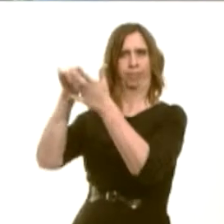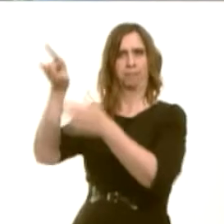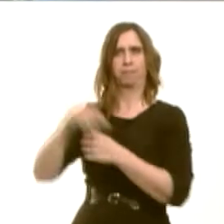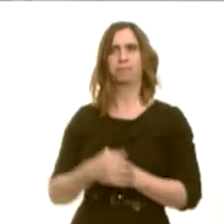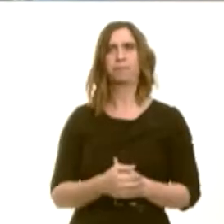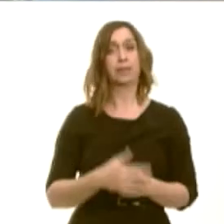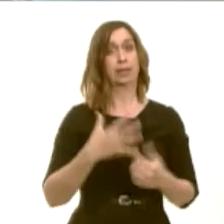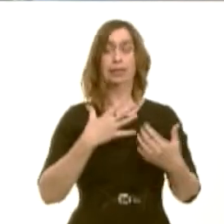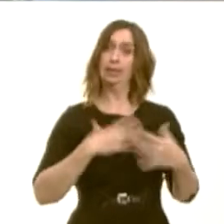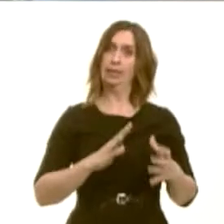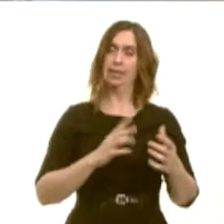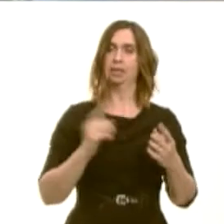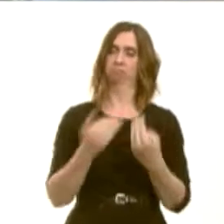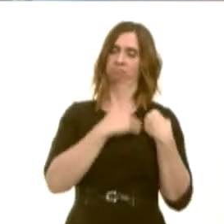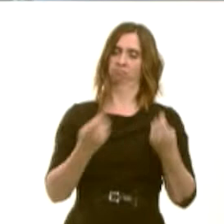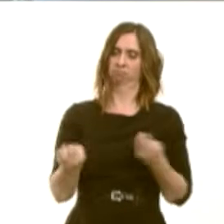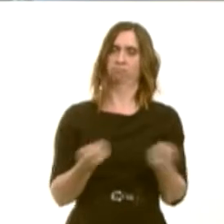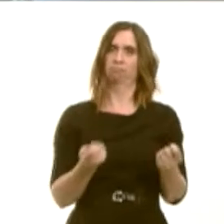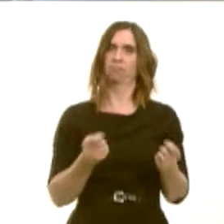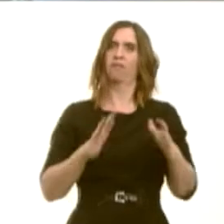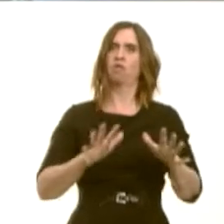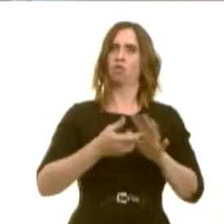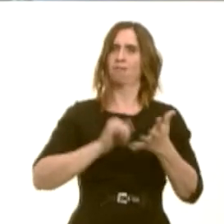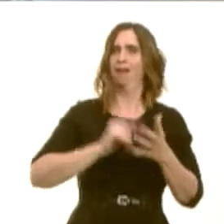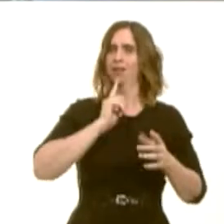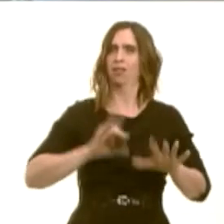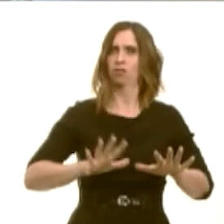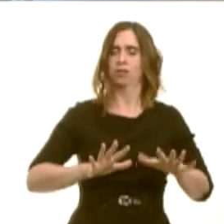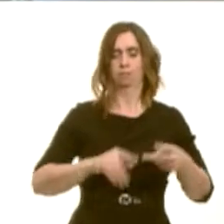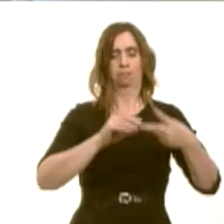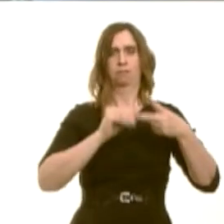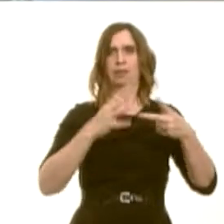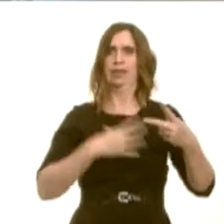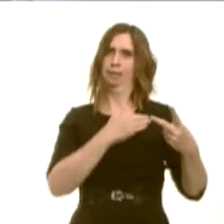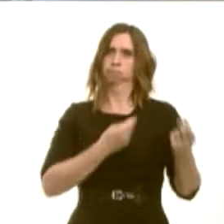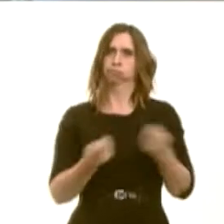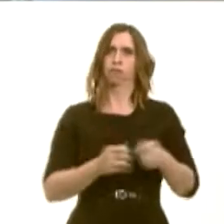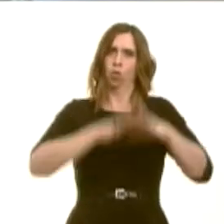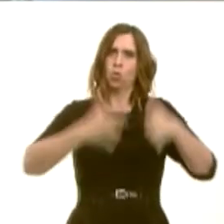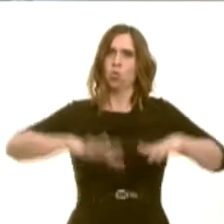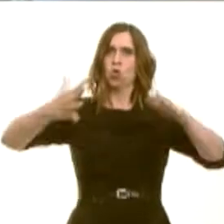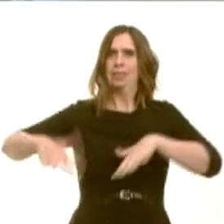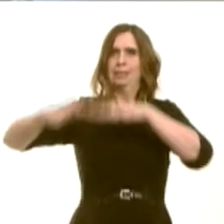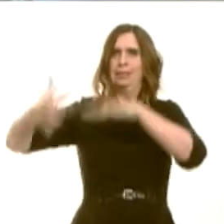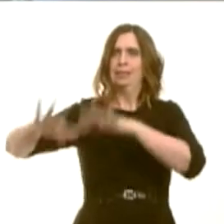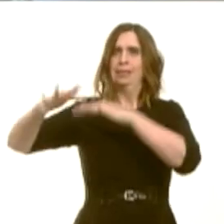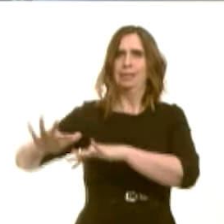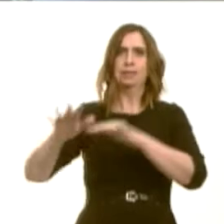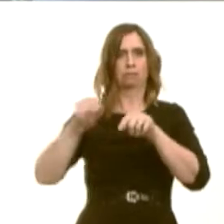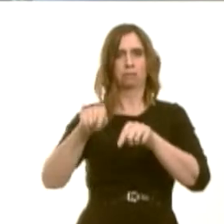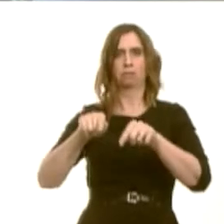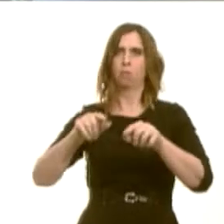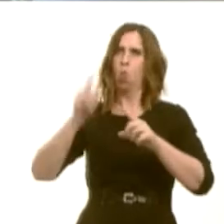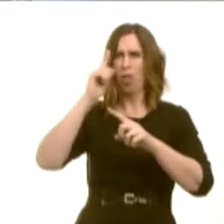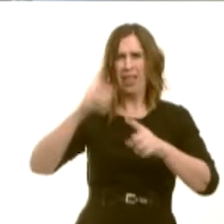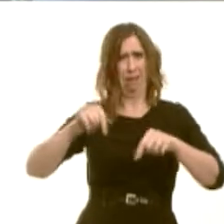for terrestrial energy. Secondly, maritime energy. And that is all important when you think about the